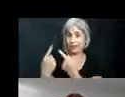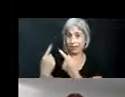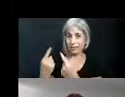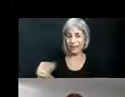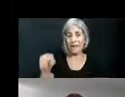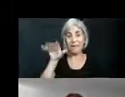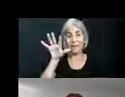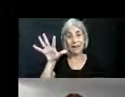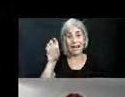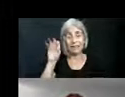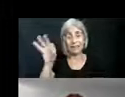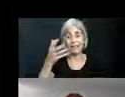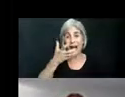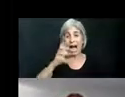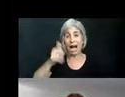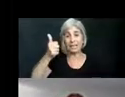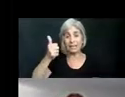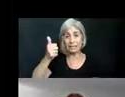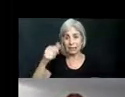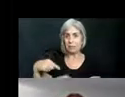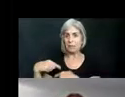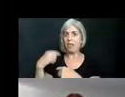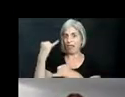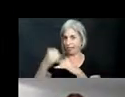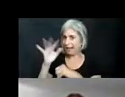the hottest have been in the last five years.